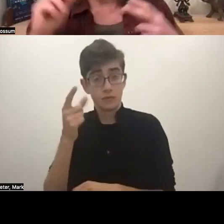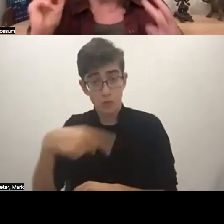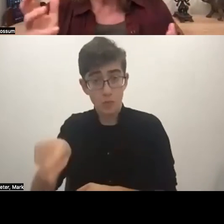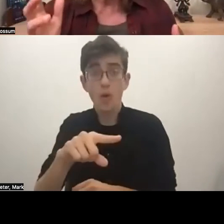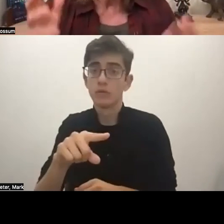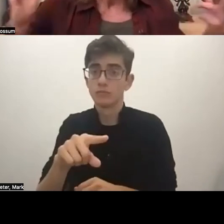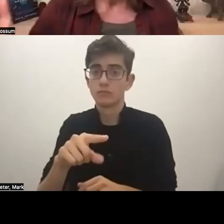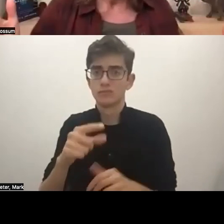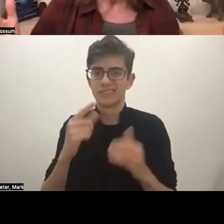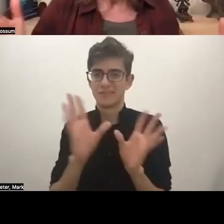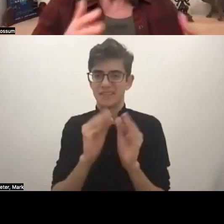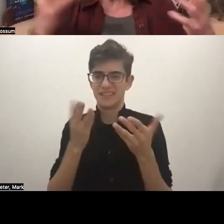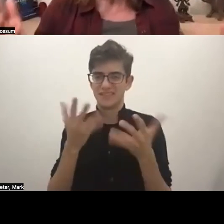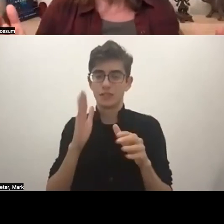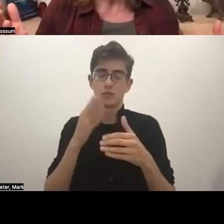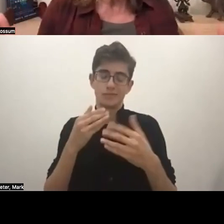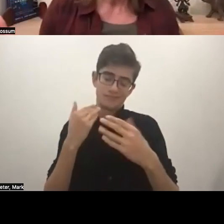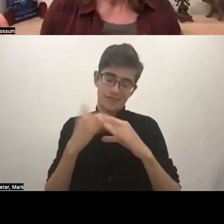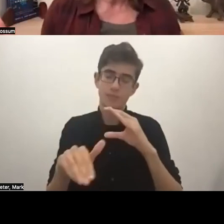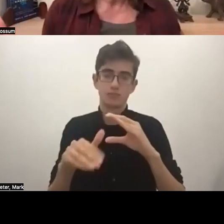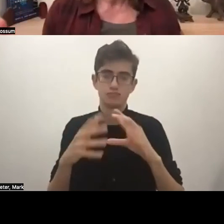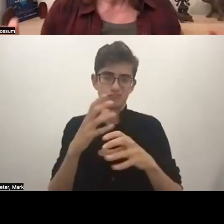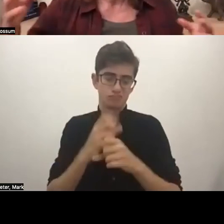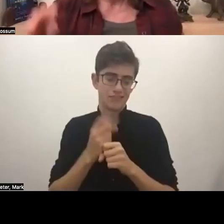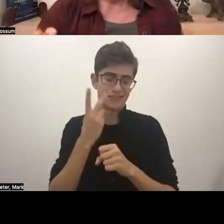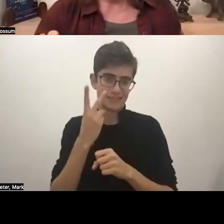I would suggest. One is, you know, I think all the